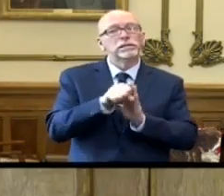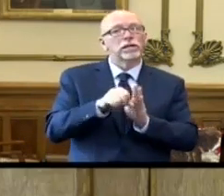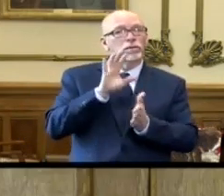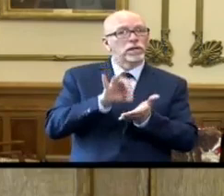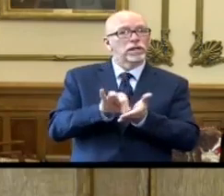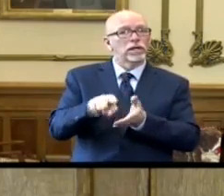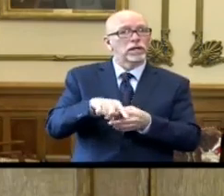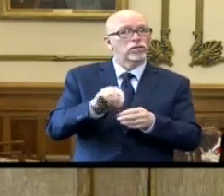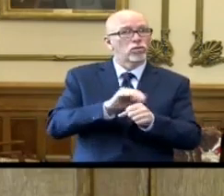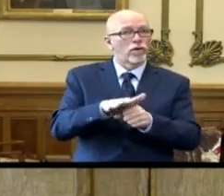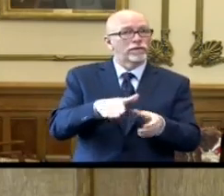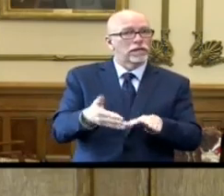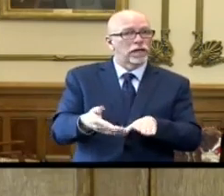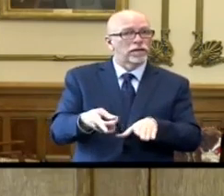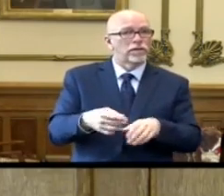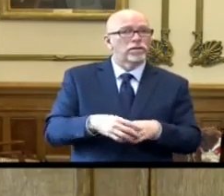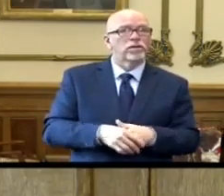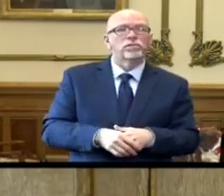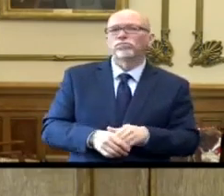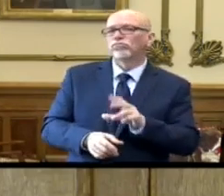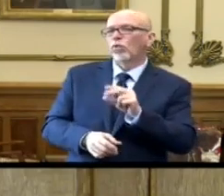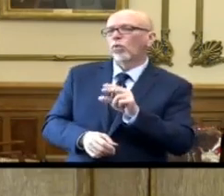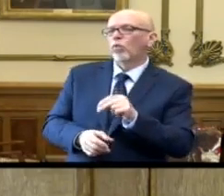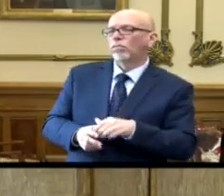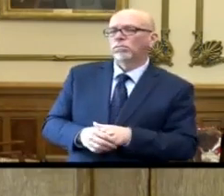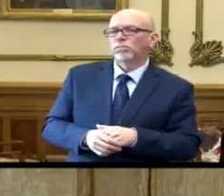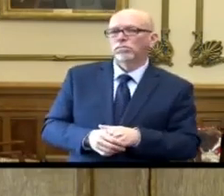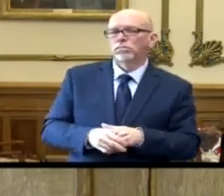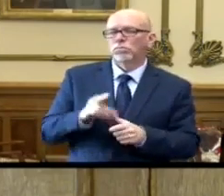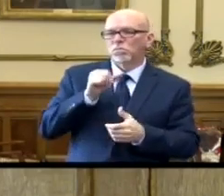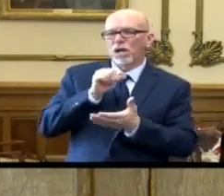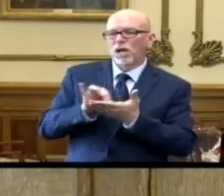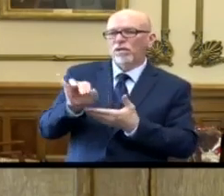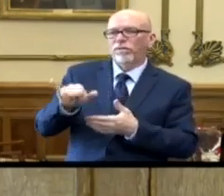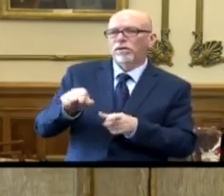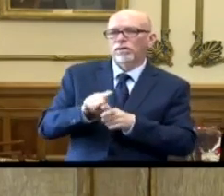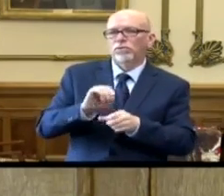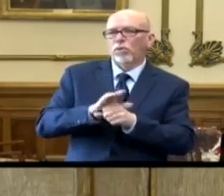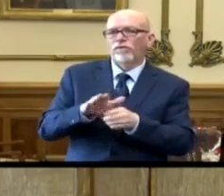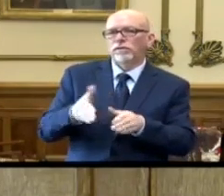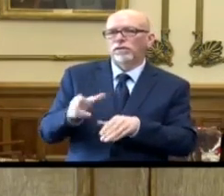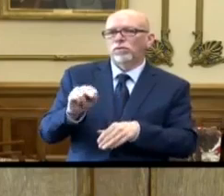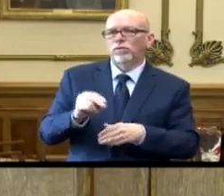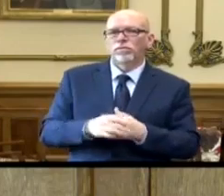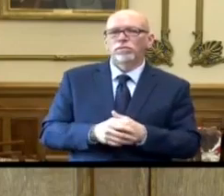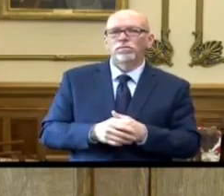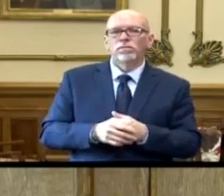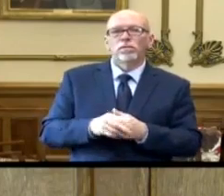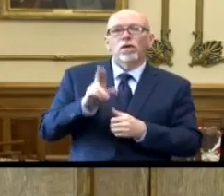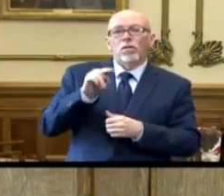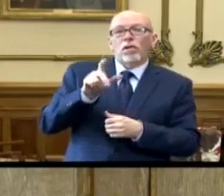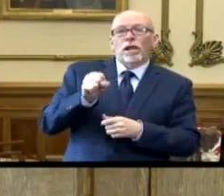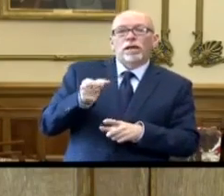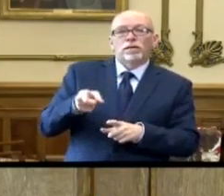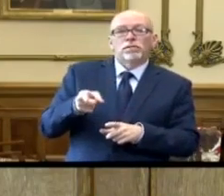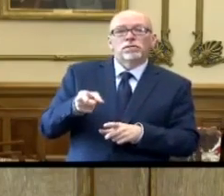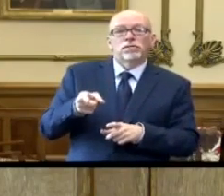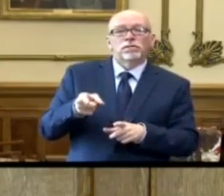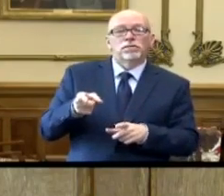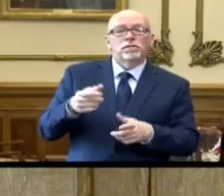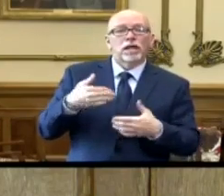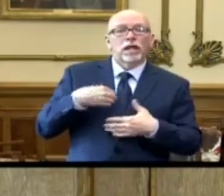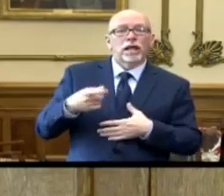count that as a COVID-19 death? No, that we would not count that as a COVID-19 death. Not unless he